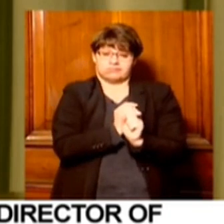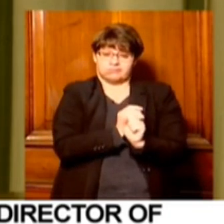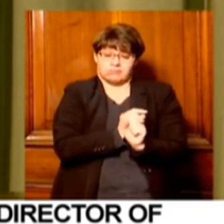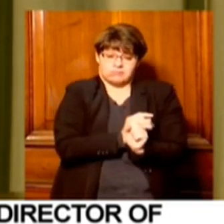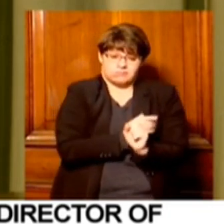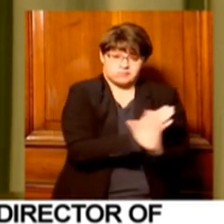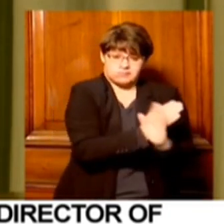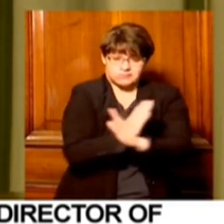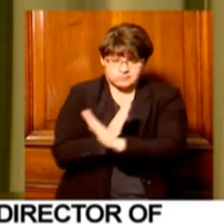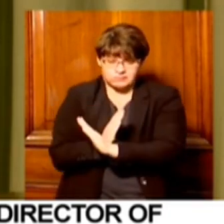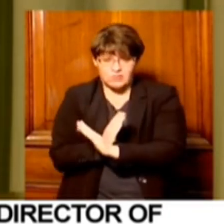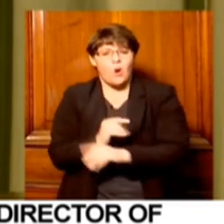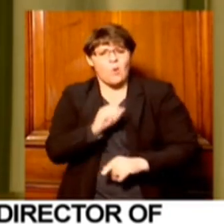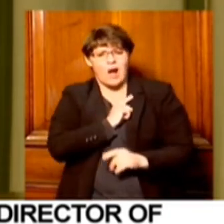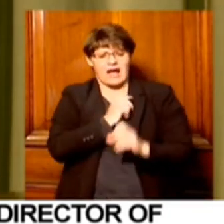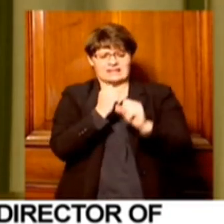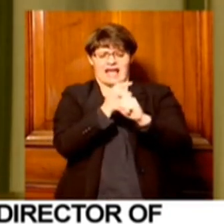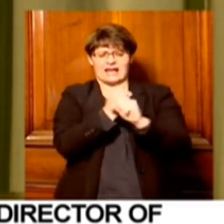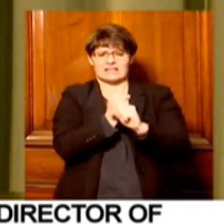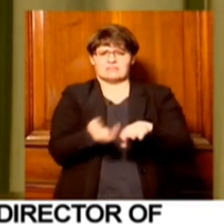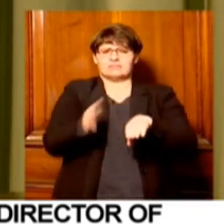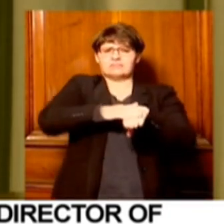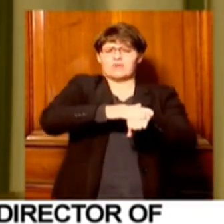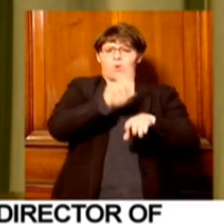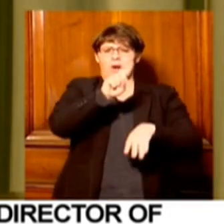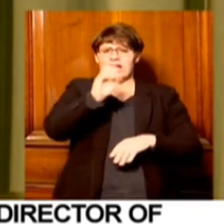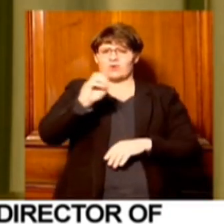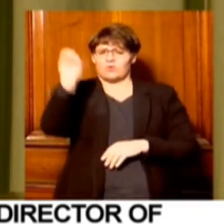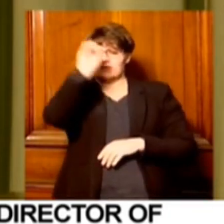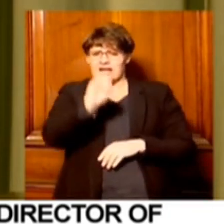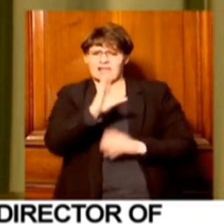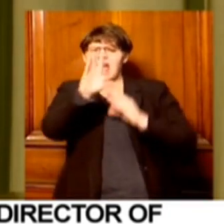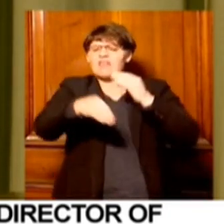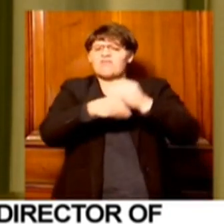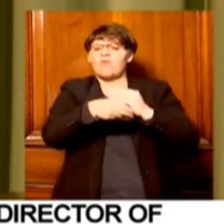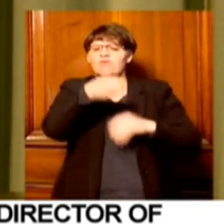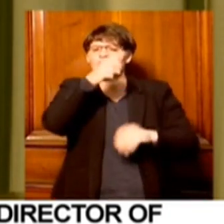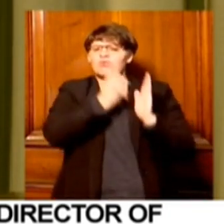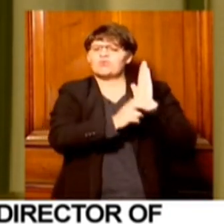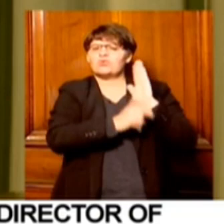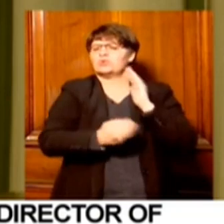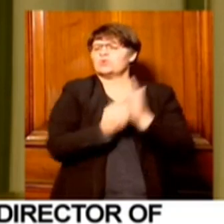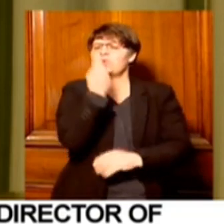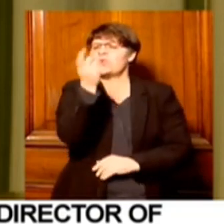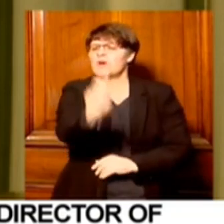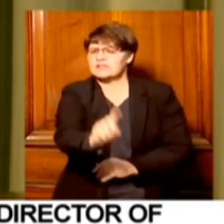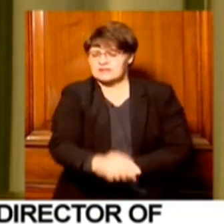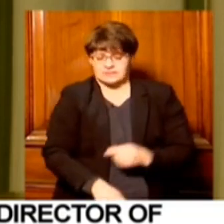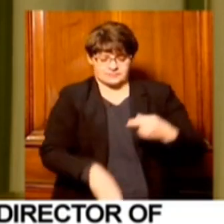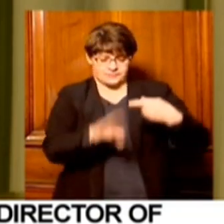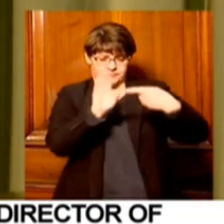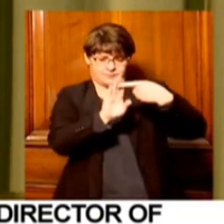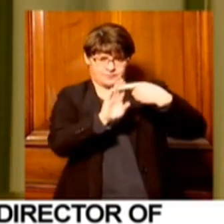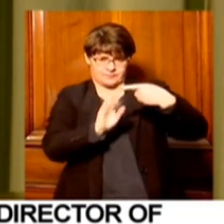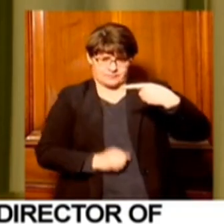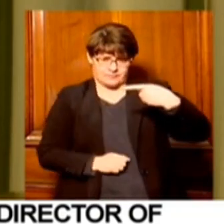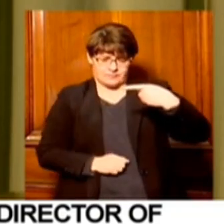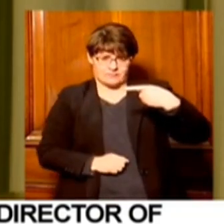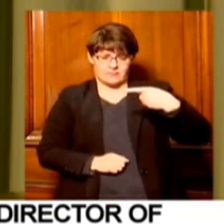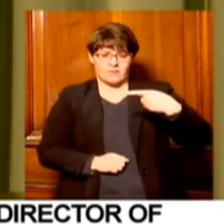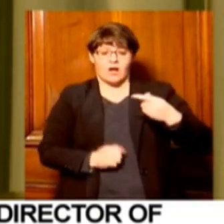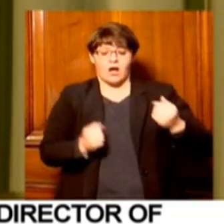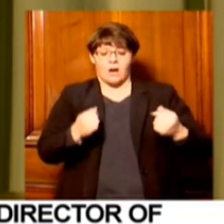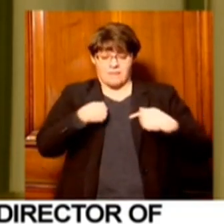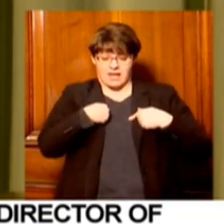a 100% loaded public transport vehicle include the following. All operators